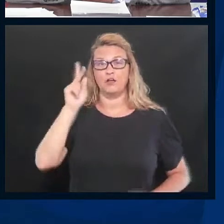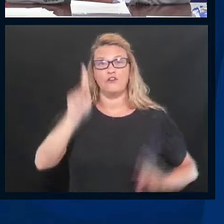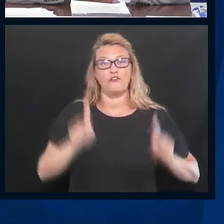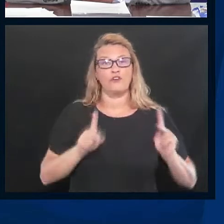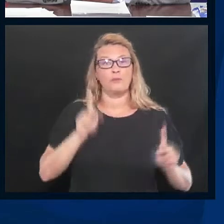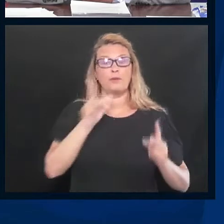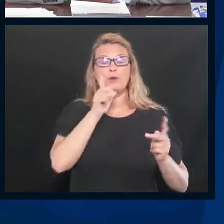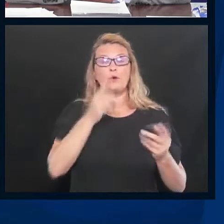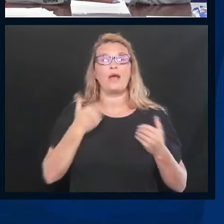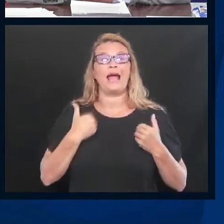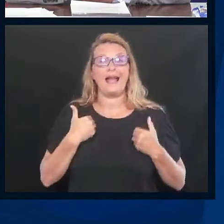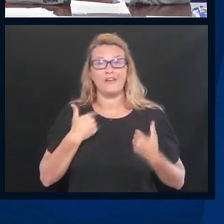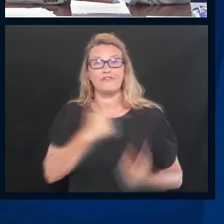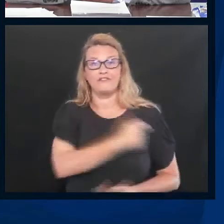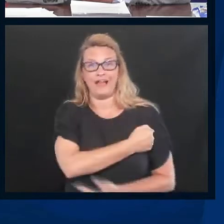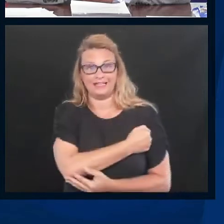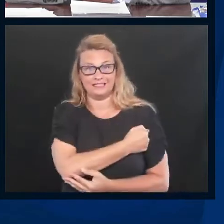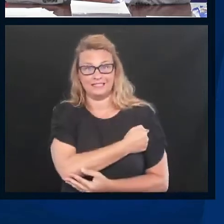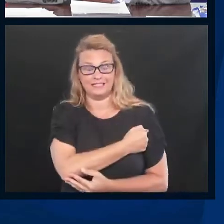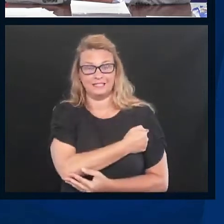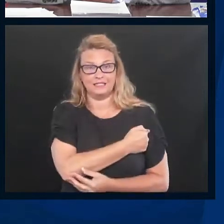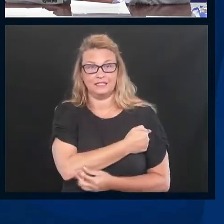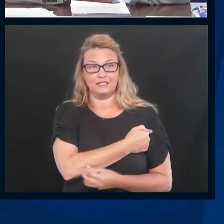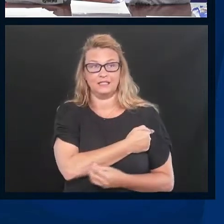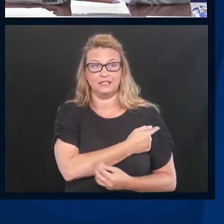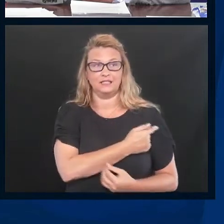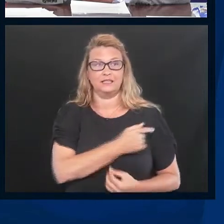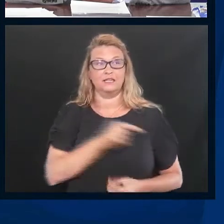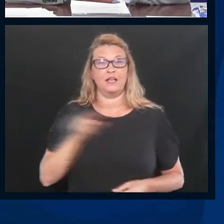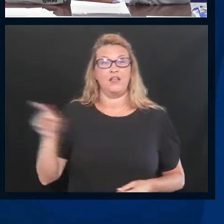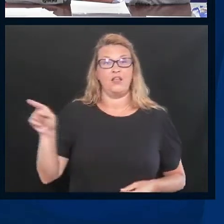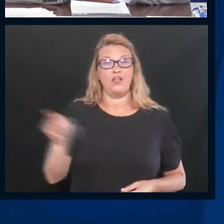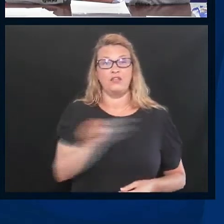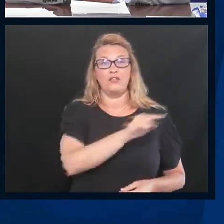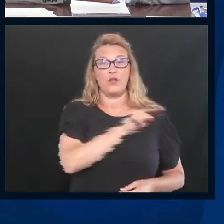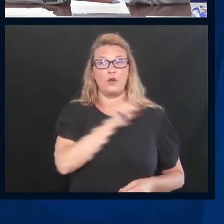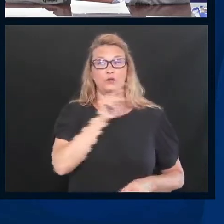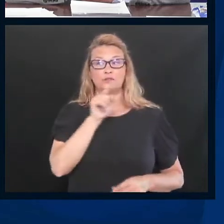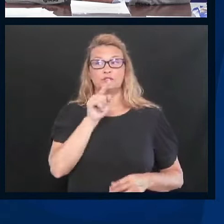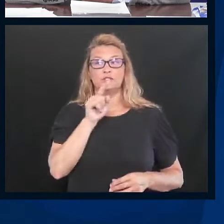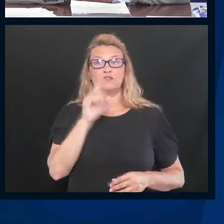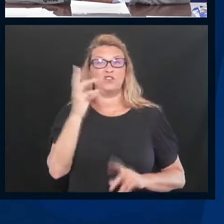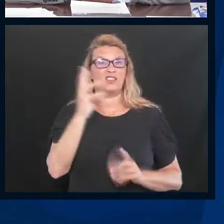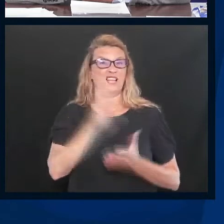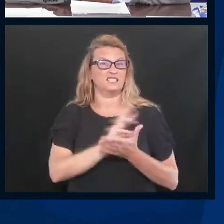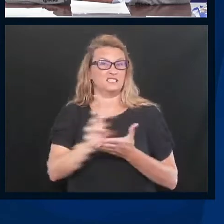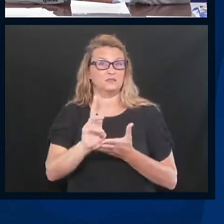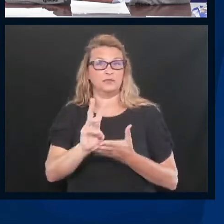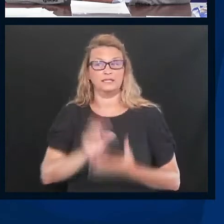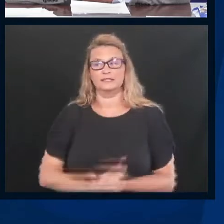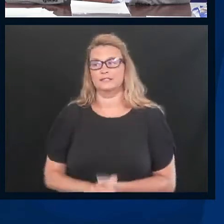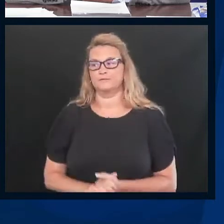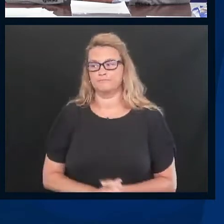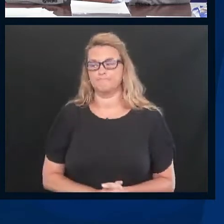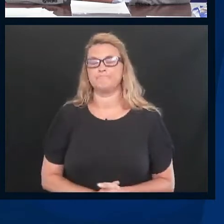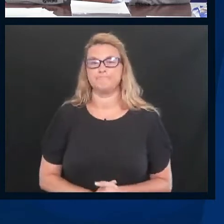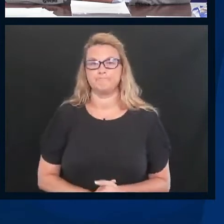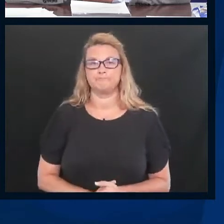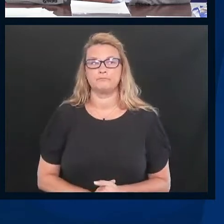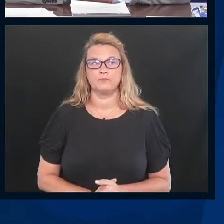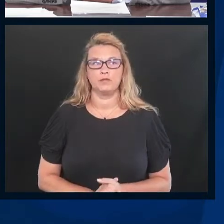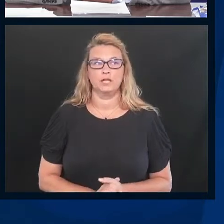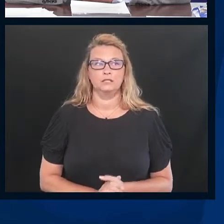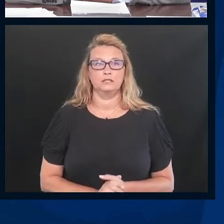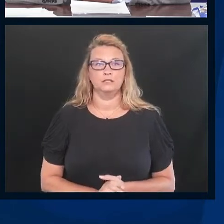are vaccinated, you know, we will give away these prizes for the next 6 weeks. So if we can get a bunch